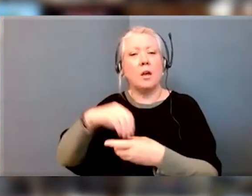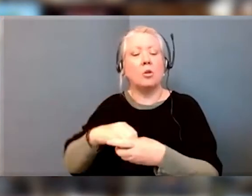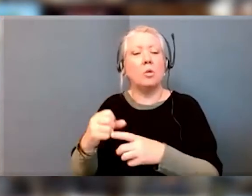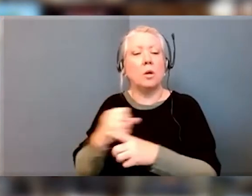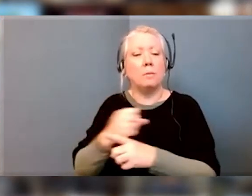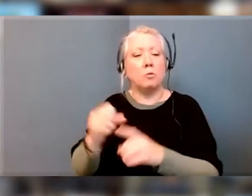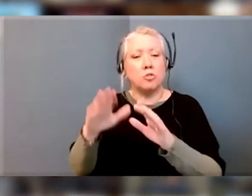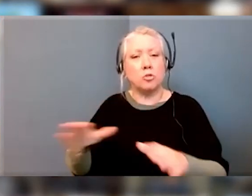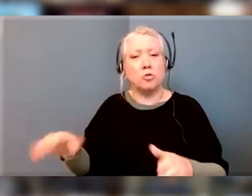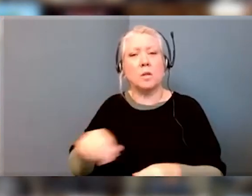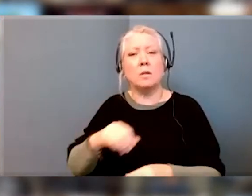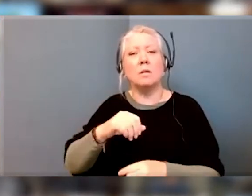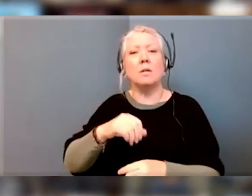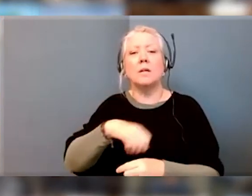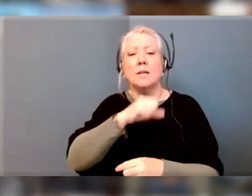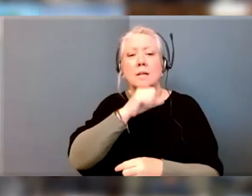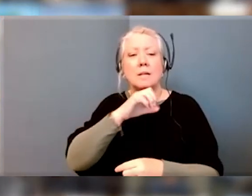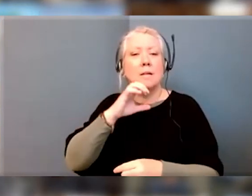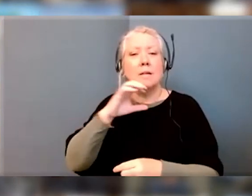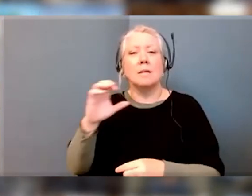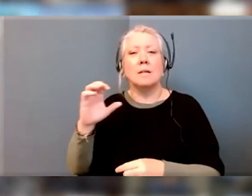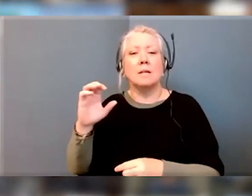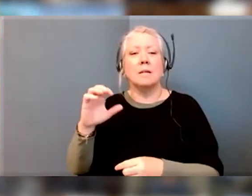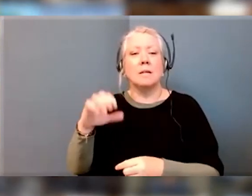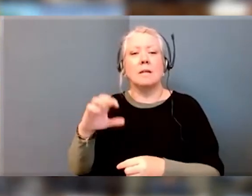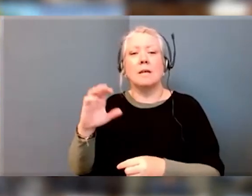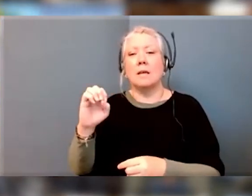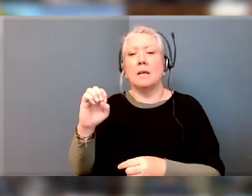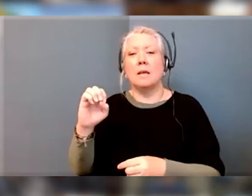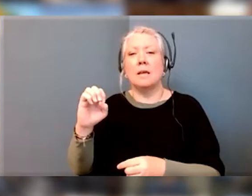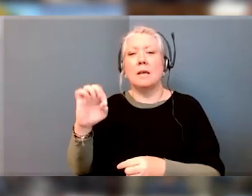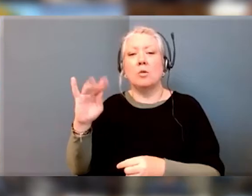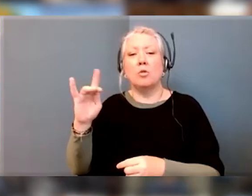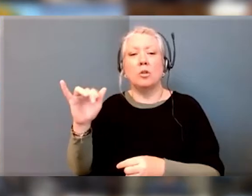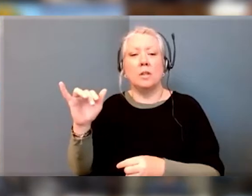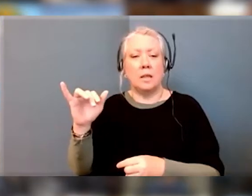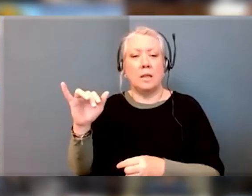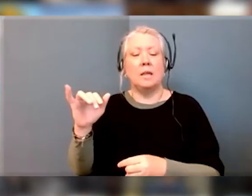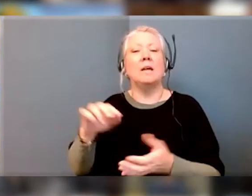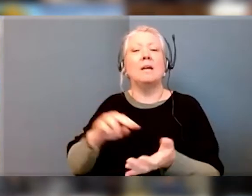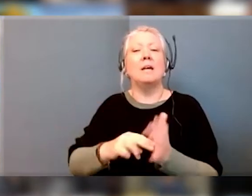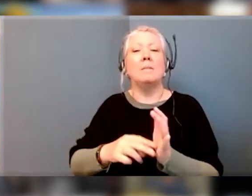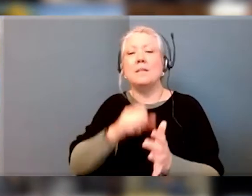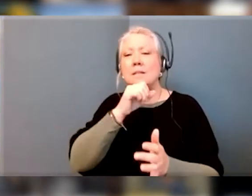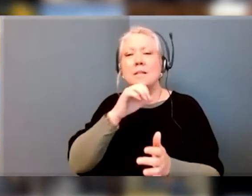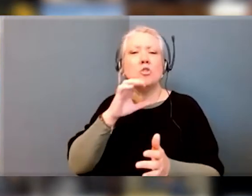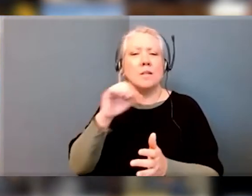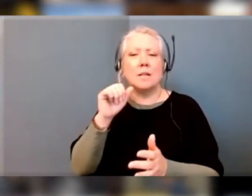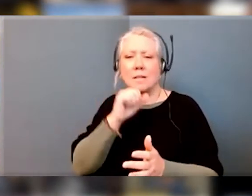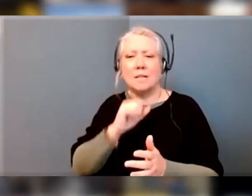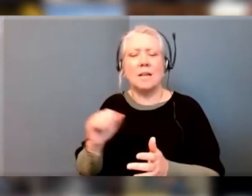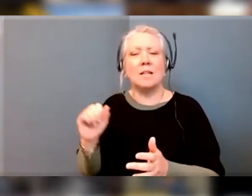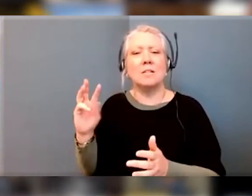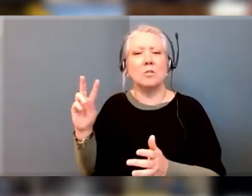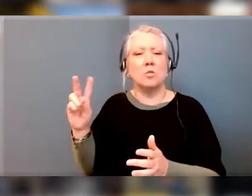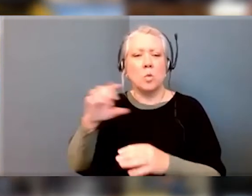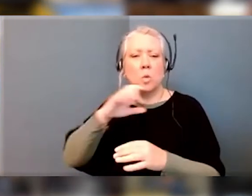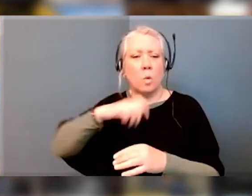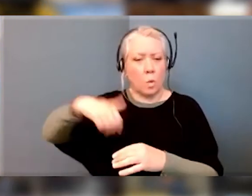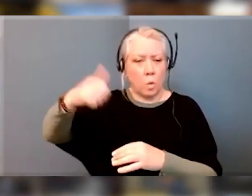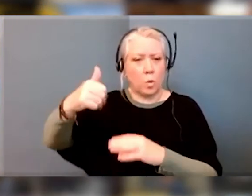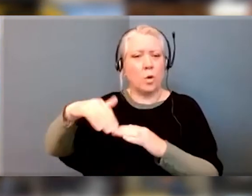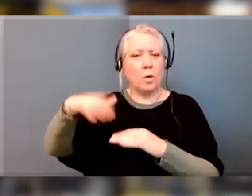persons, which for our purposes means folks who are age 62 and older. Battered spouses, which I know is